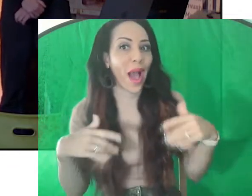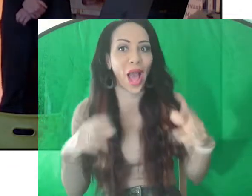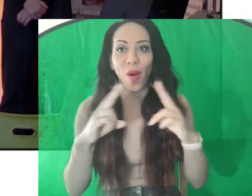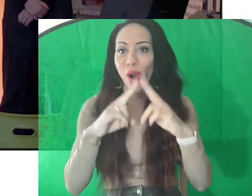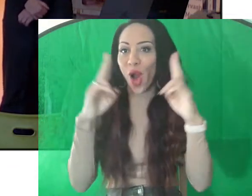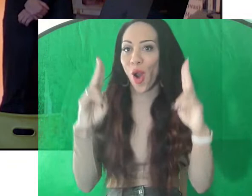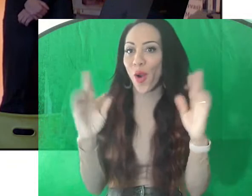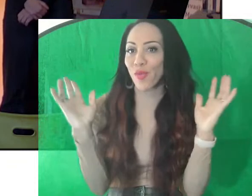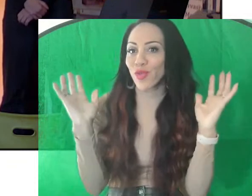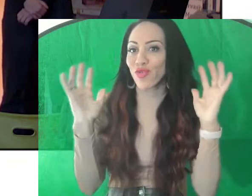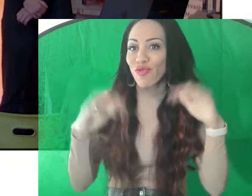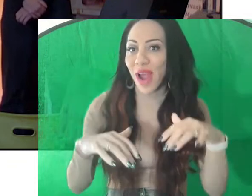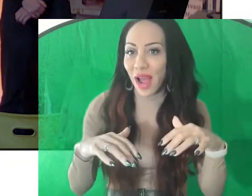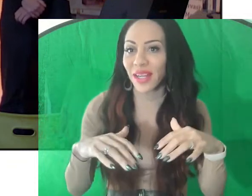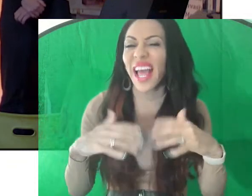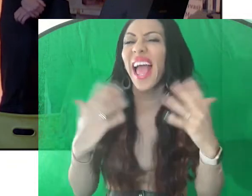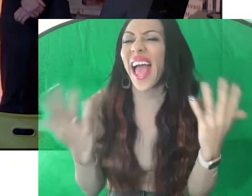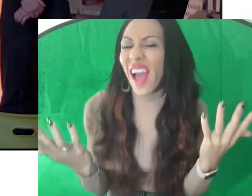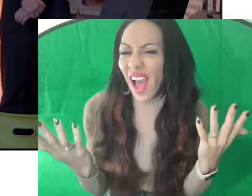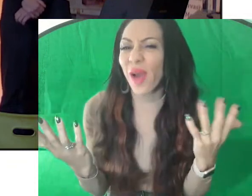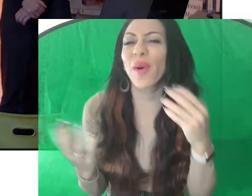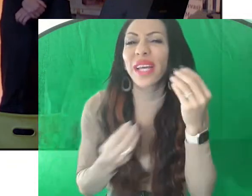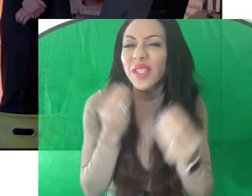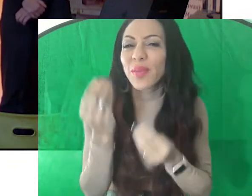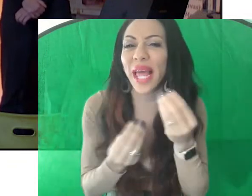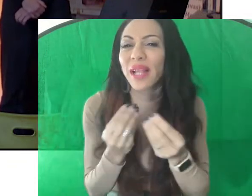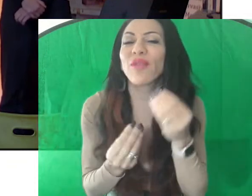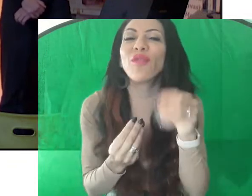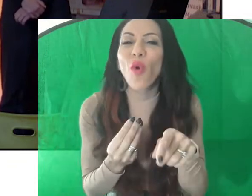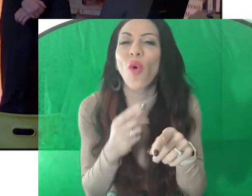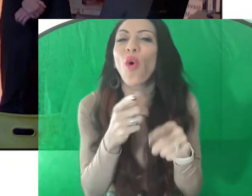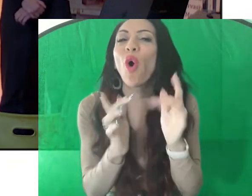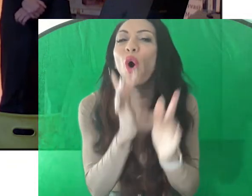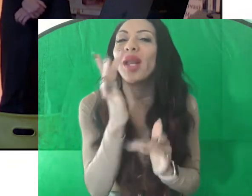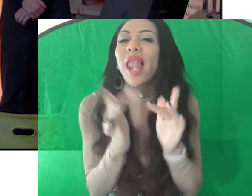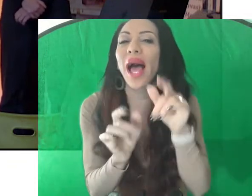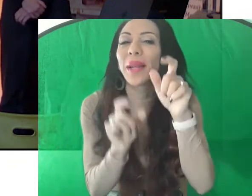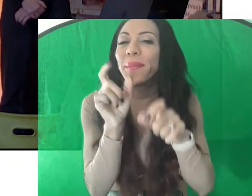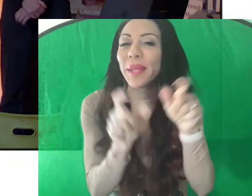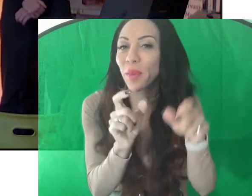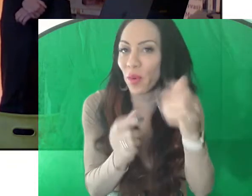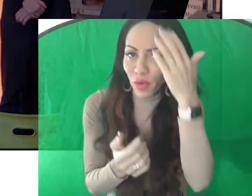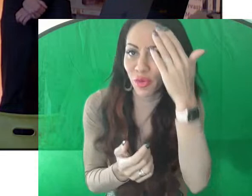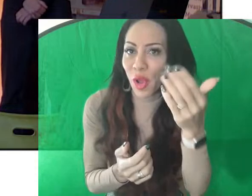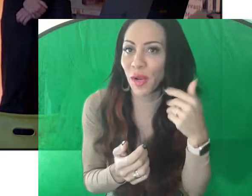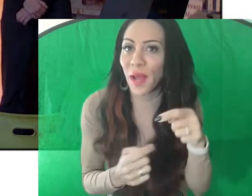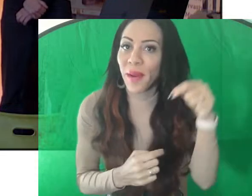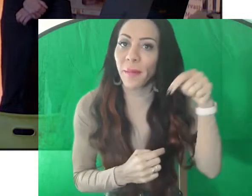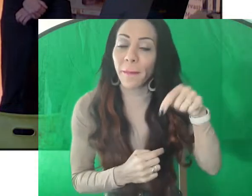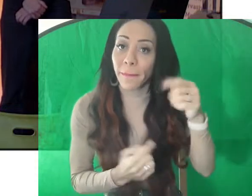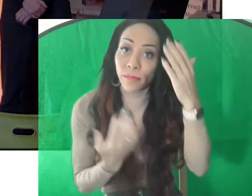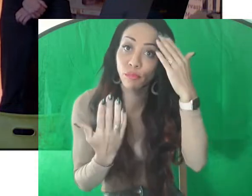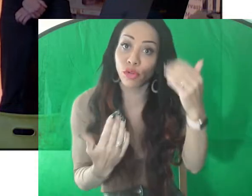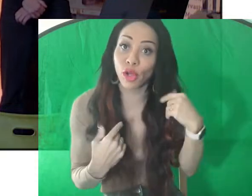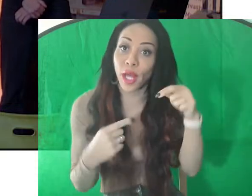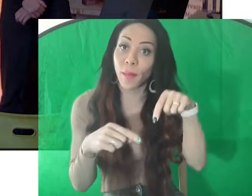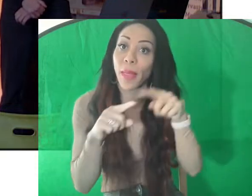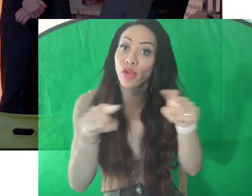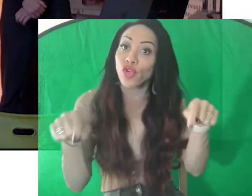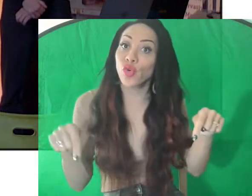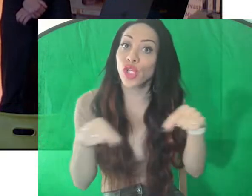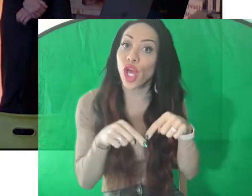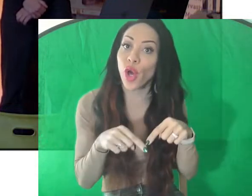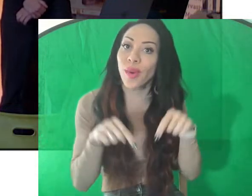for the purposes of anybody listening online who might not have heard about the space, I will talk a little bit about this. If you do not know much about the Pervasive Media Studio,